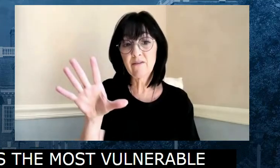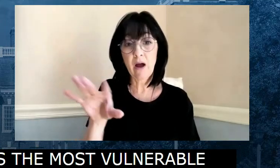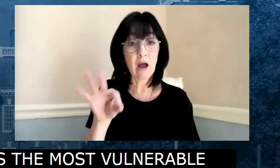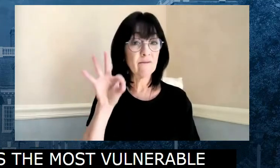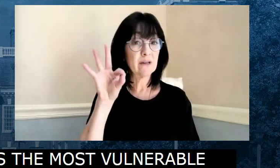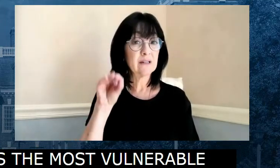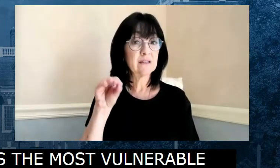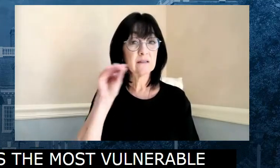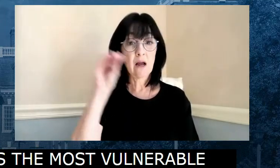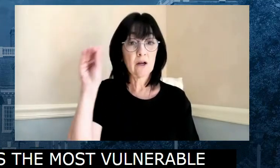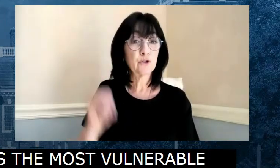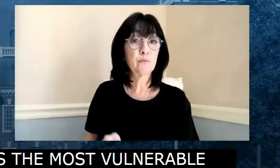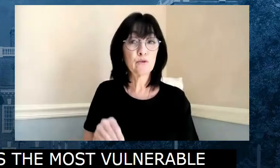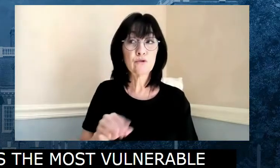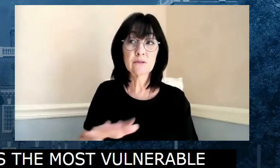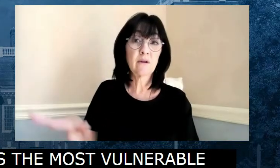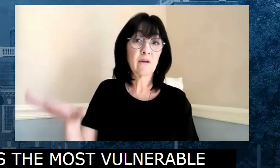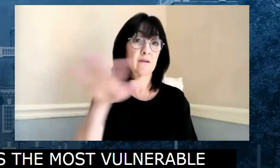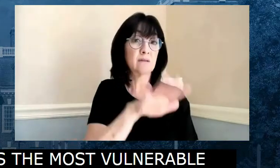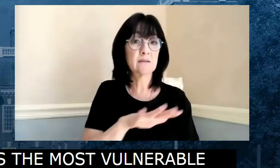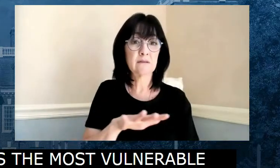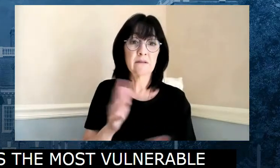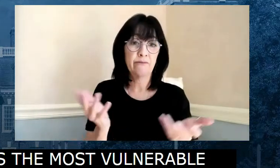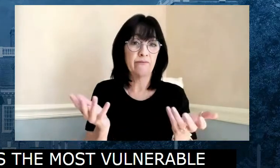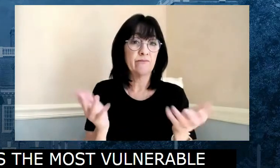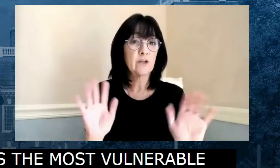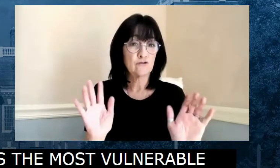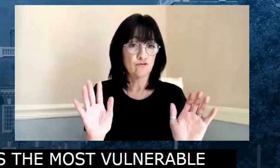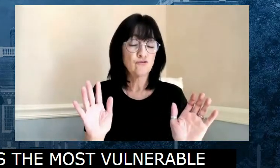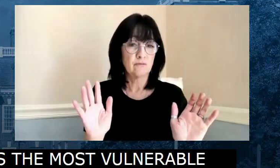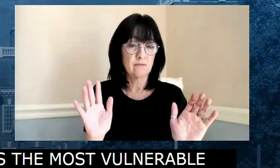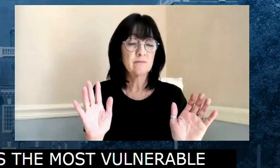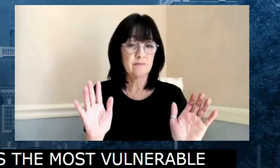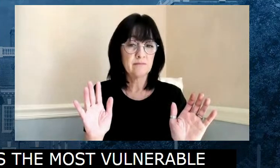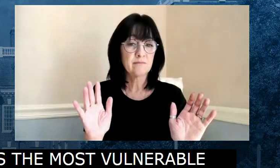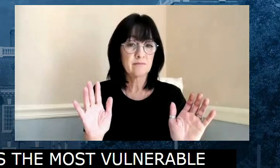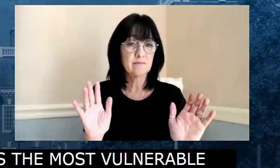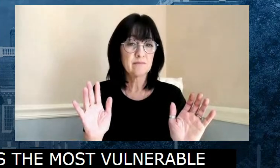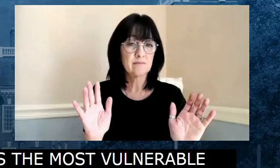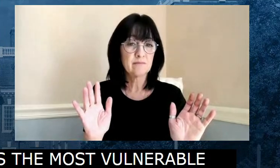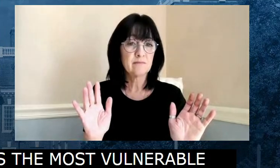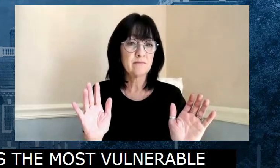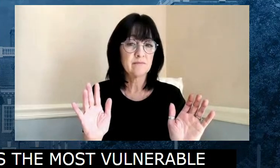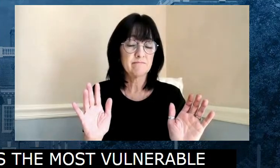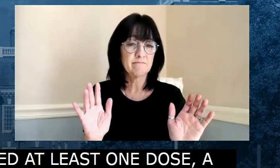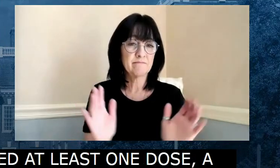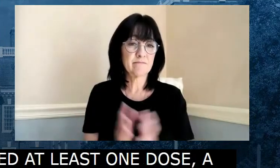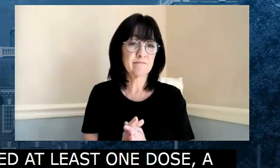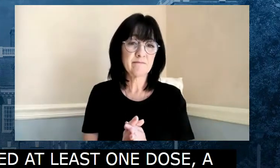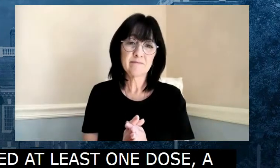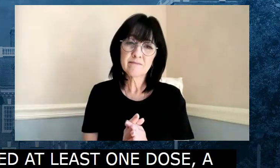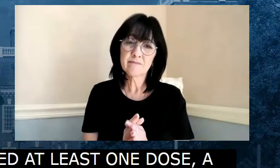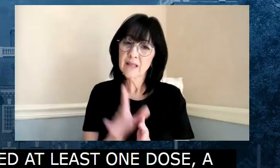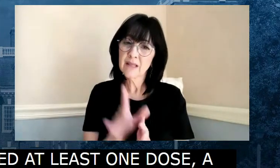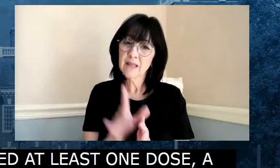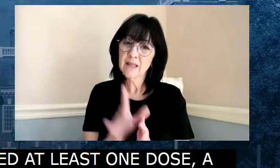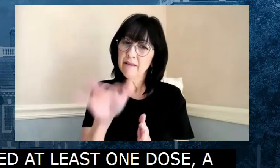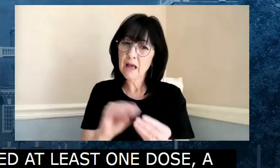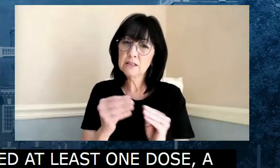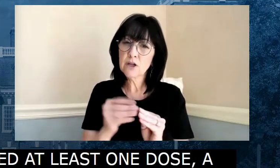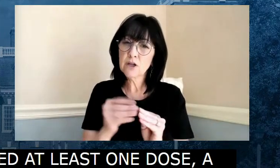very high percentage of those in the 80% that have been fully vaccinated. So that most